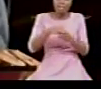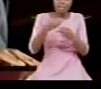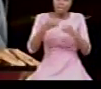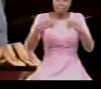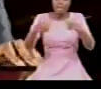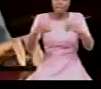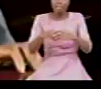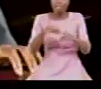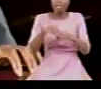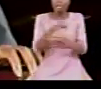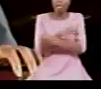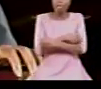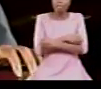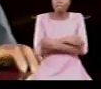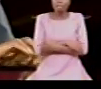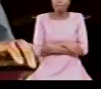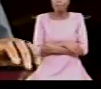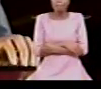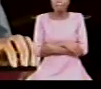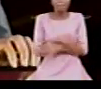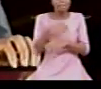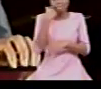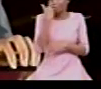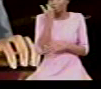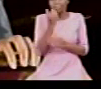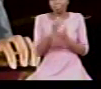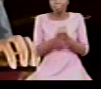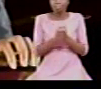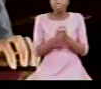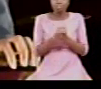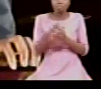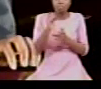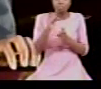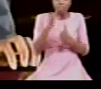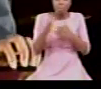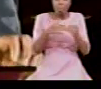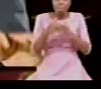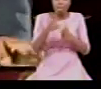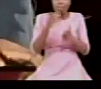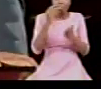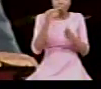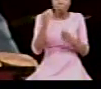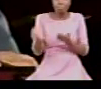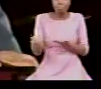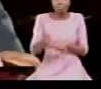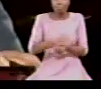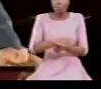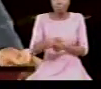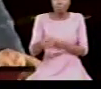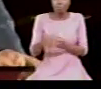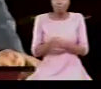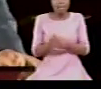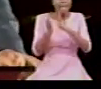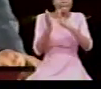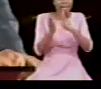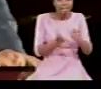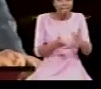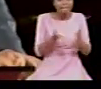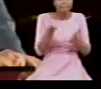market, in the office. It's a shame. So whatever you sow, look at it. Leave there